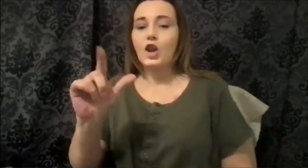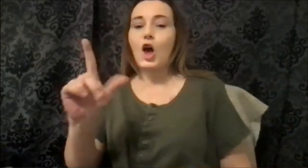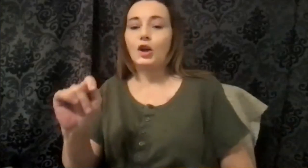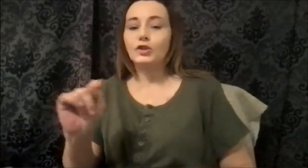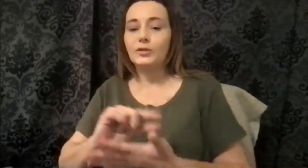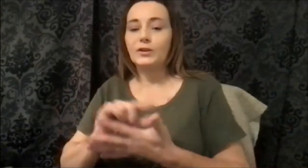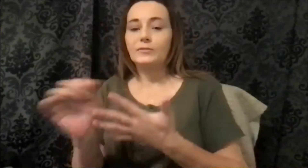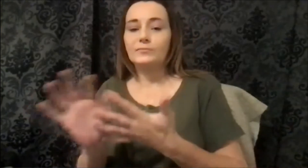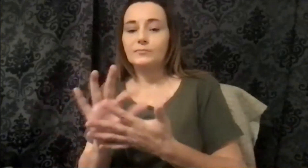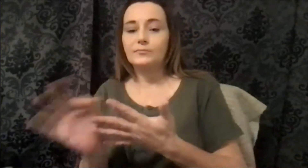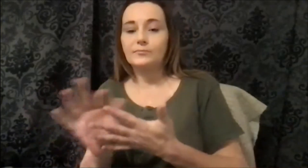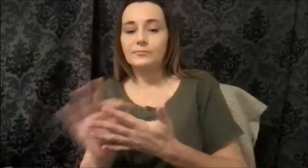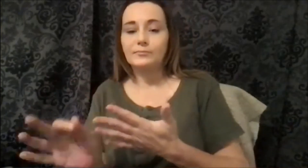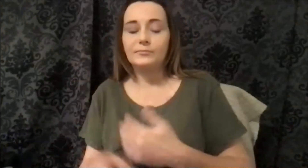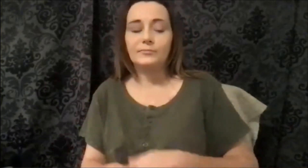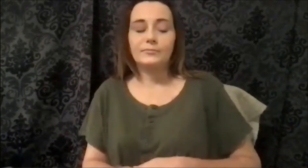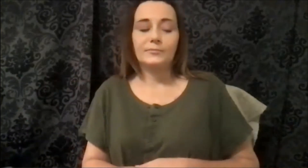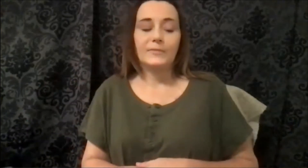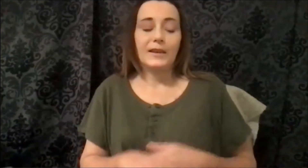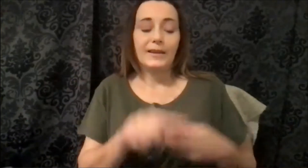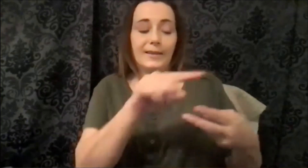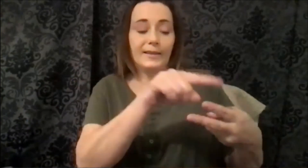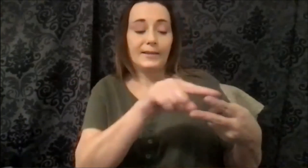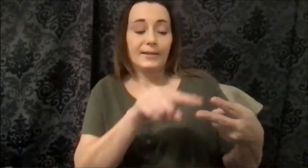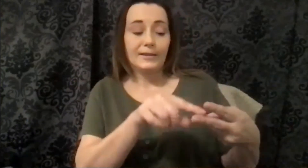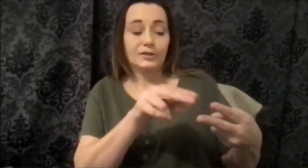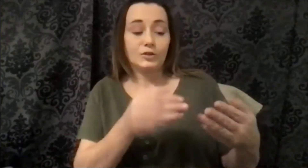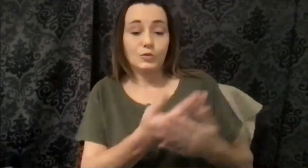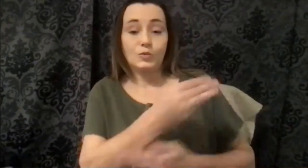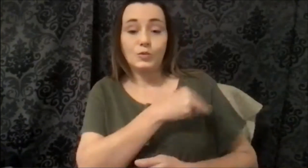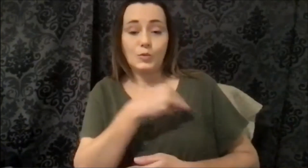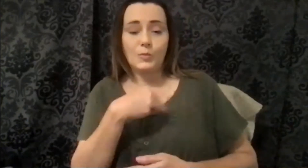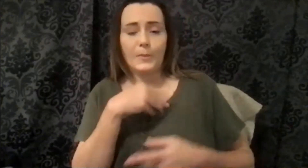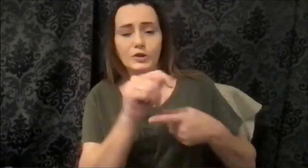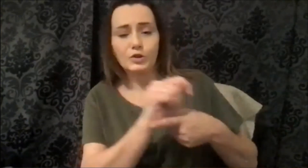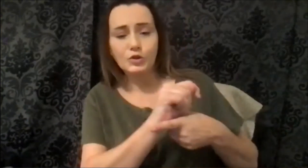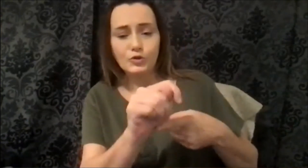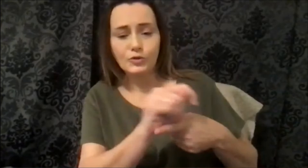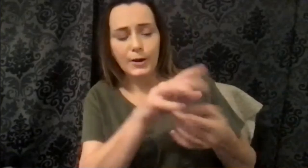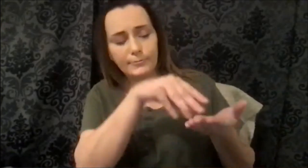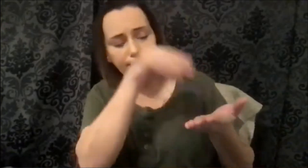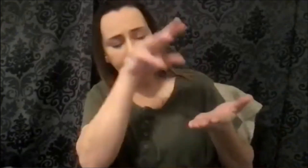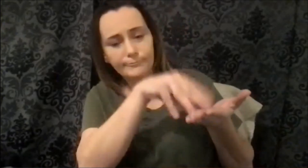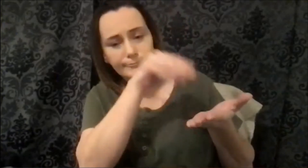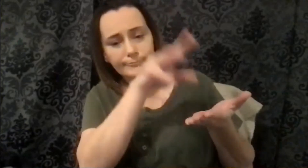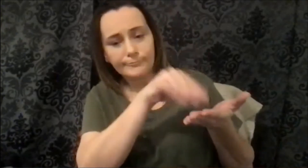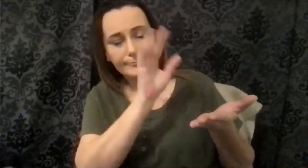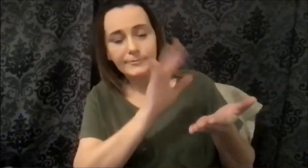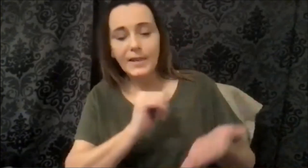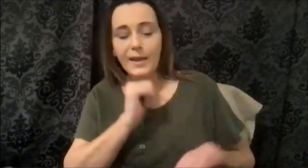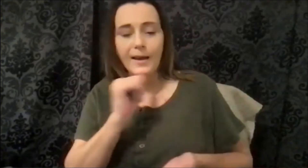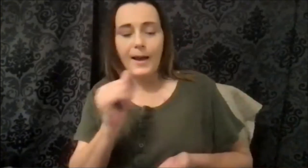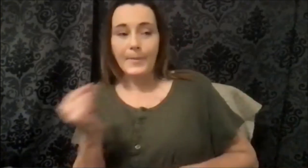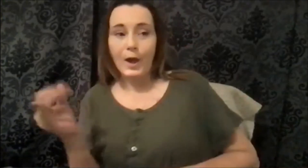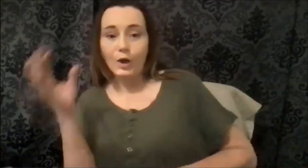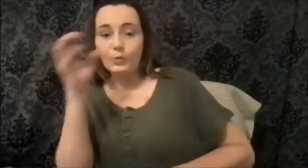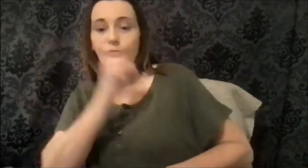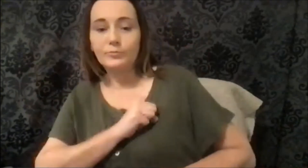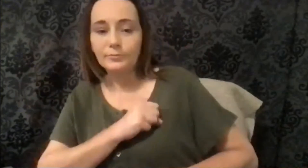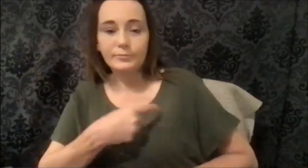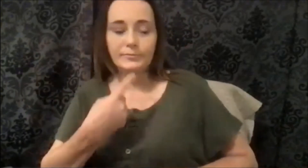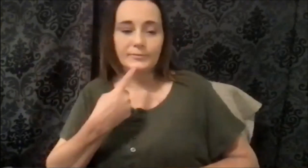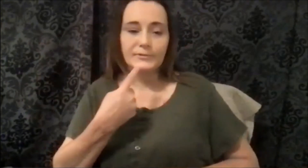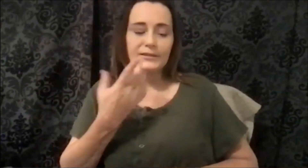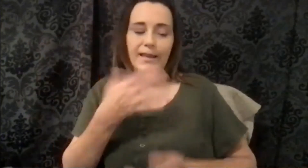Those two newer members have been in training. So if, and I'm not going to be presumptuous to say this is reasonable and this